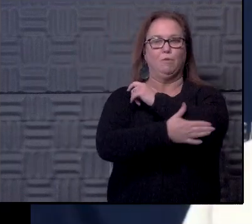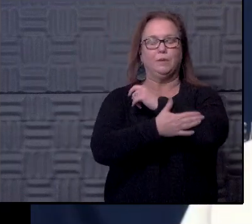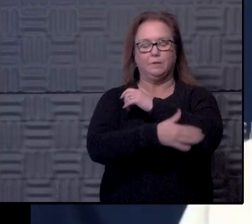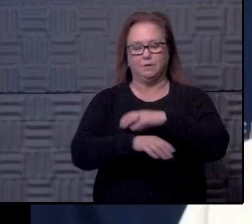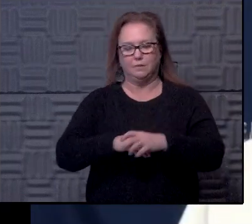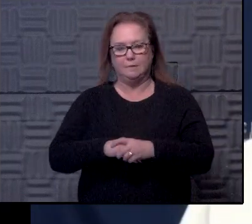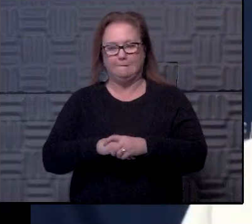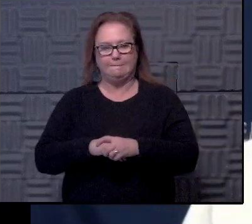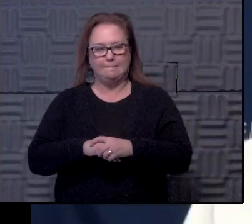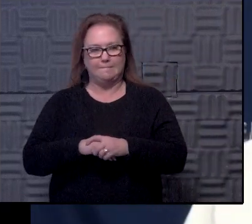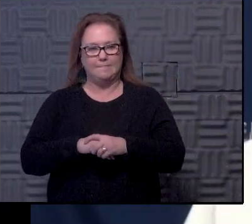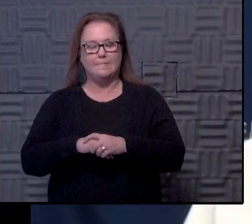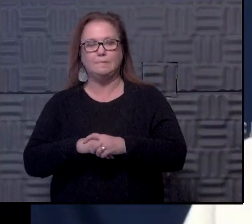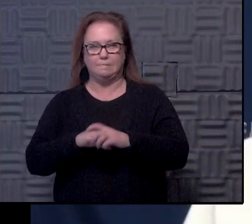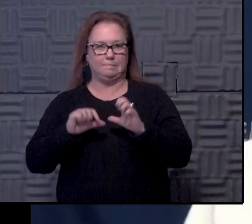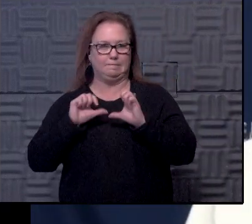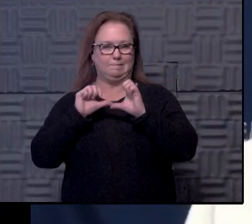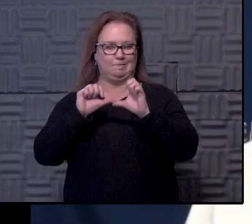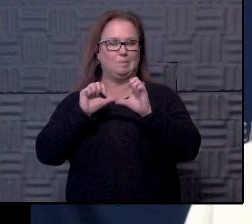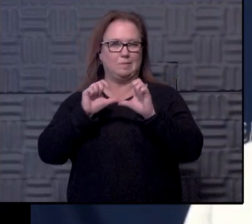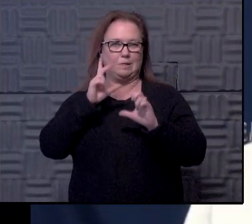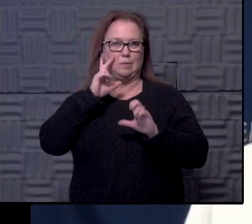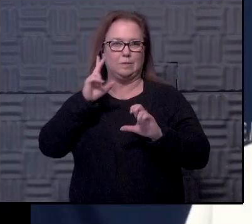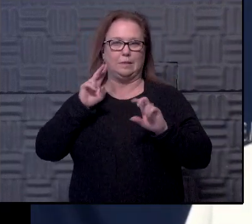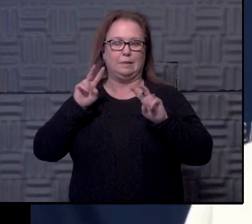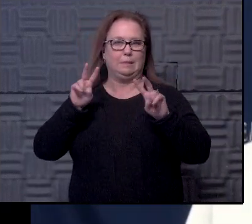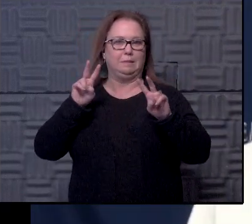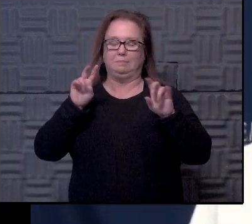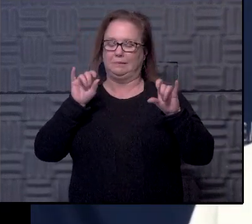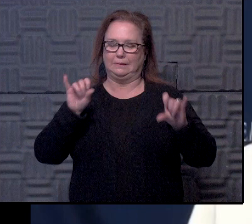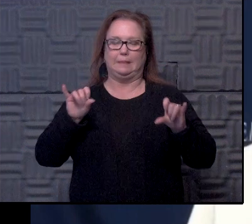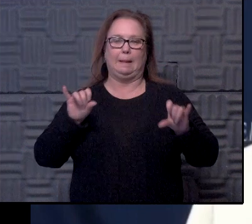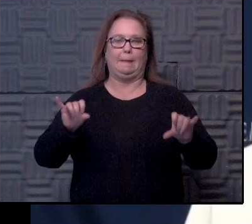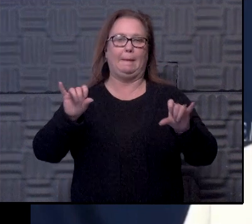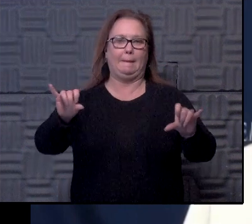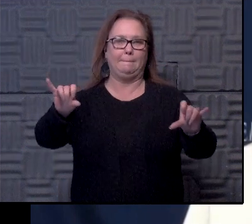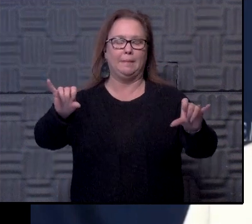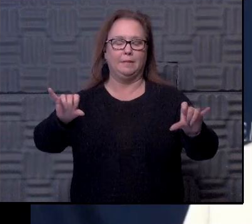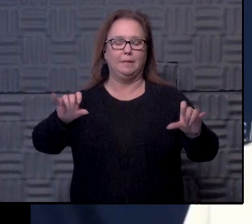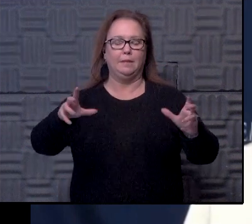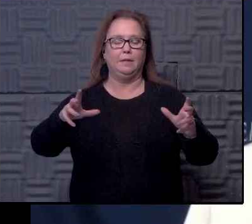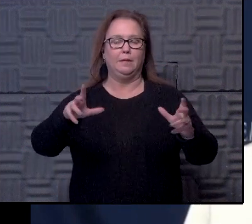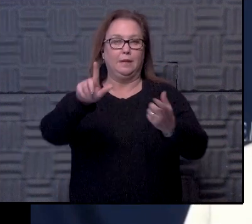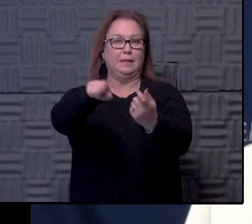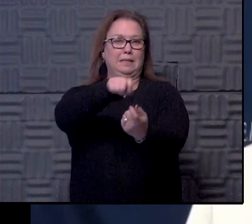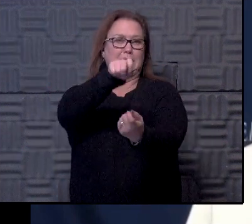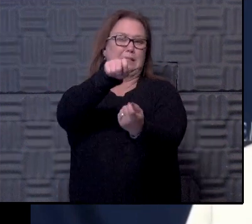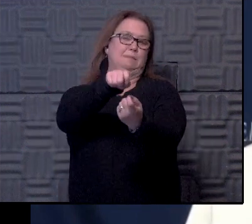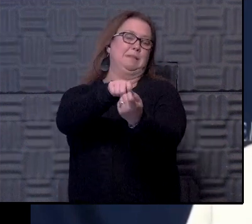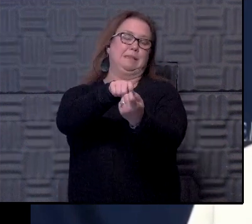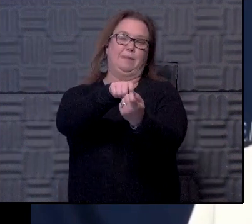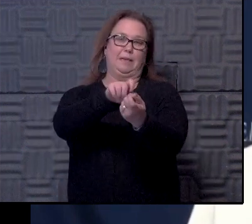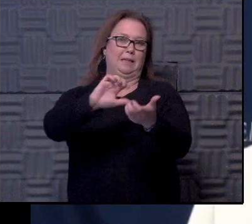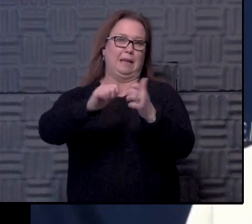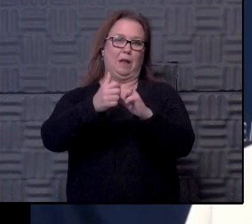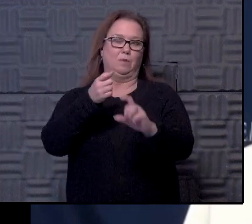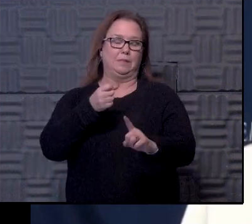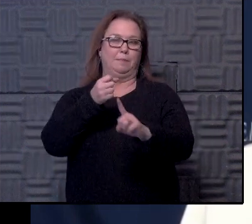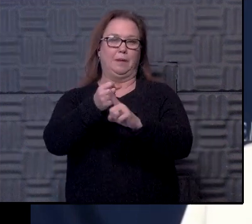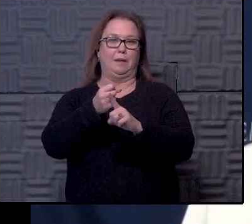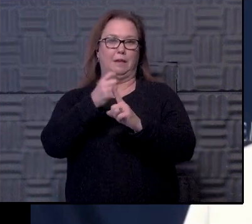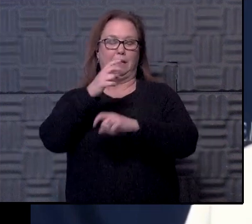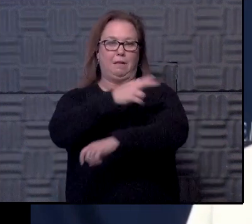We continue to see that pattern as far as specifics and how it's